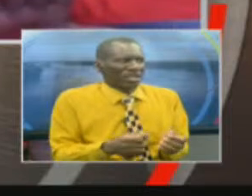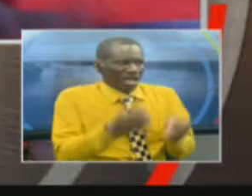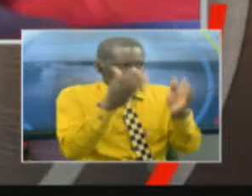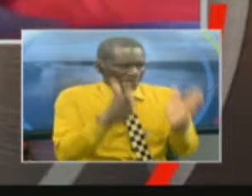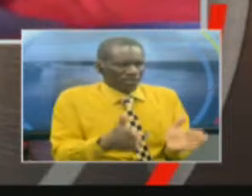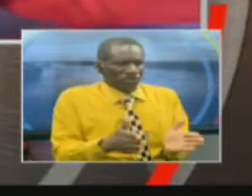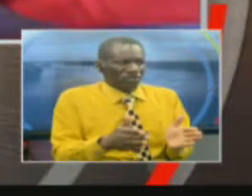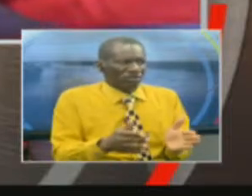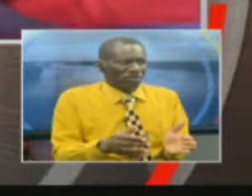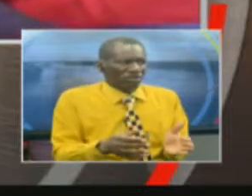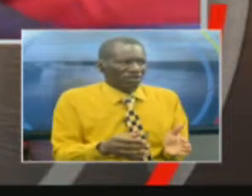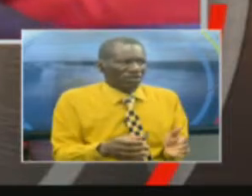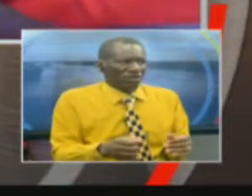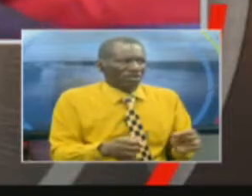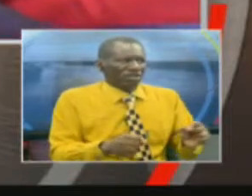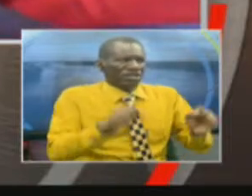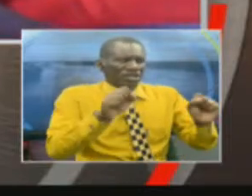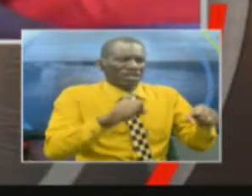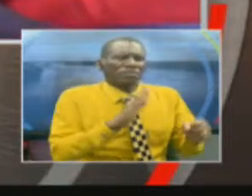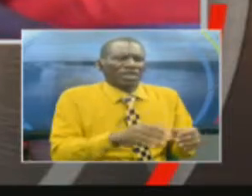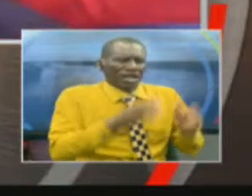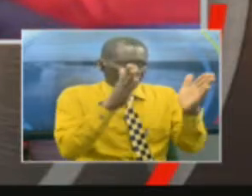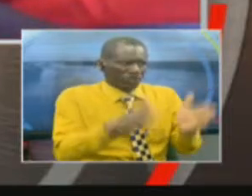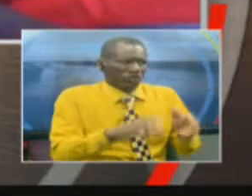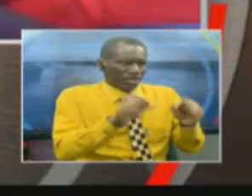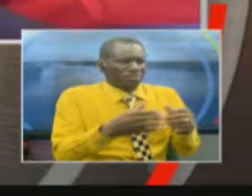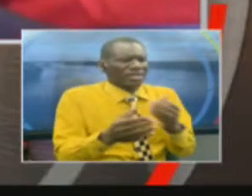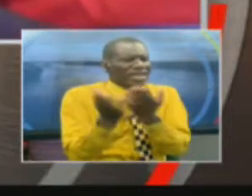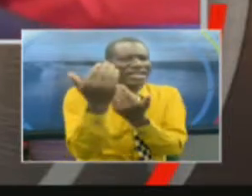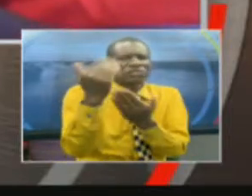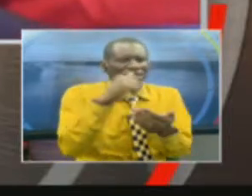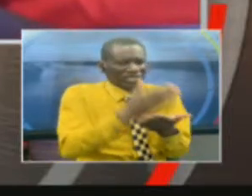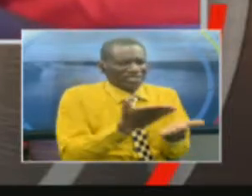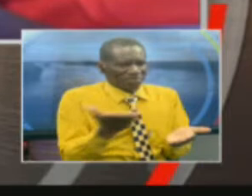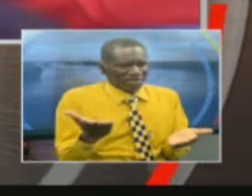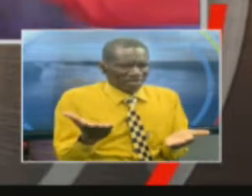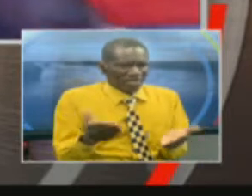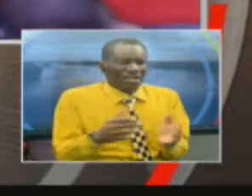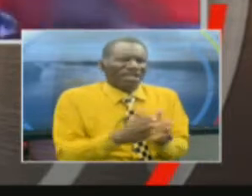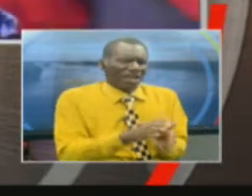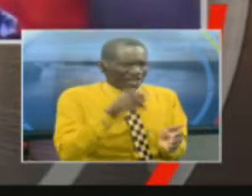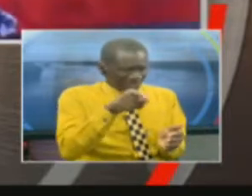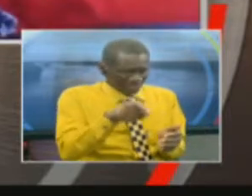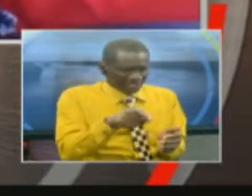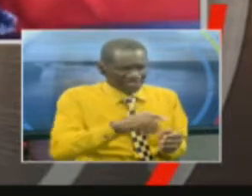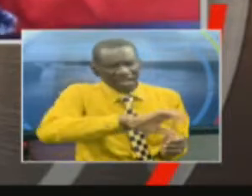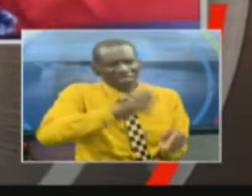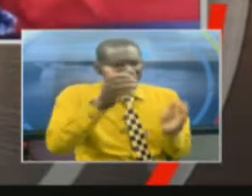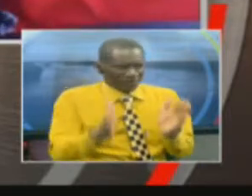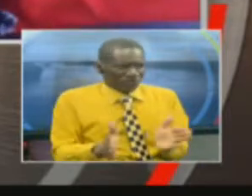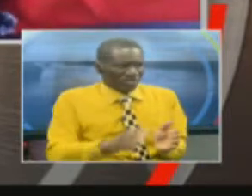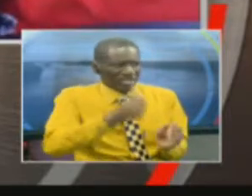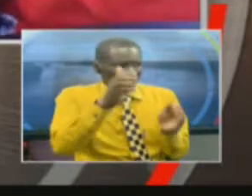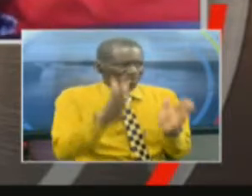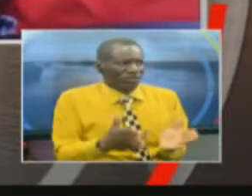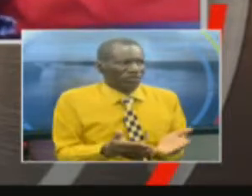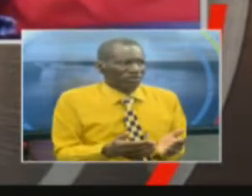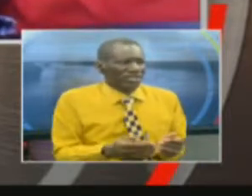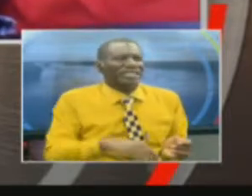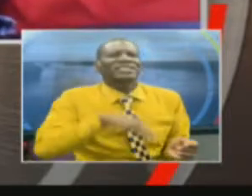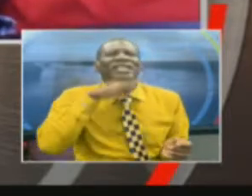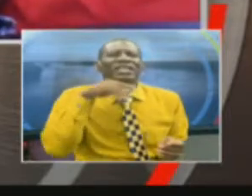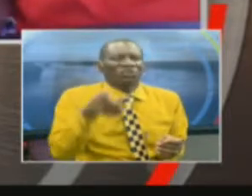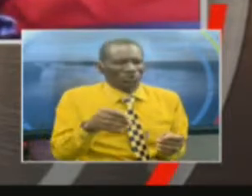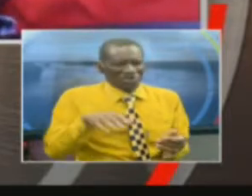will be expecting something, and this other person is there, you know.